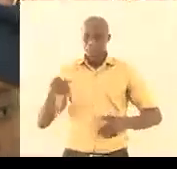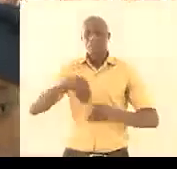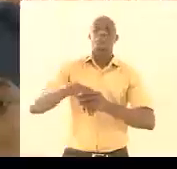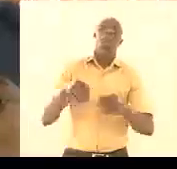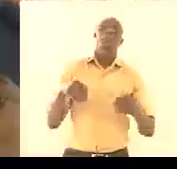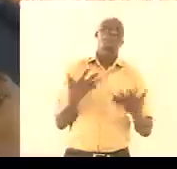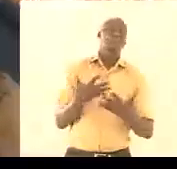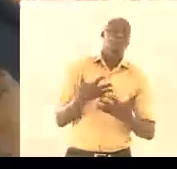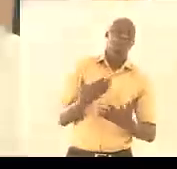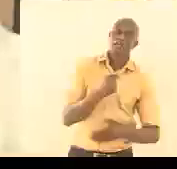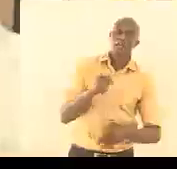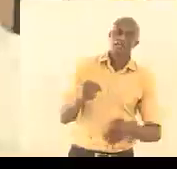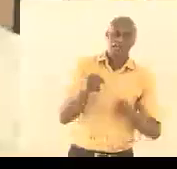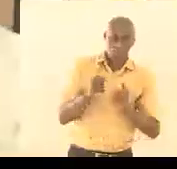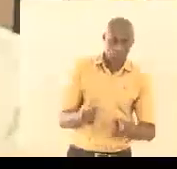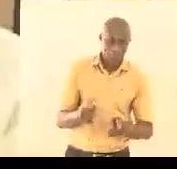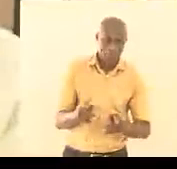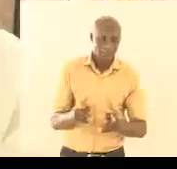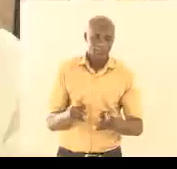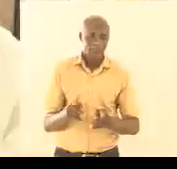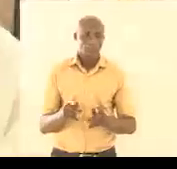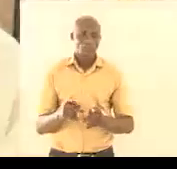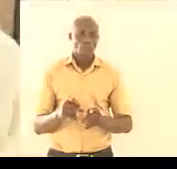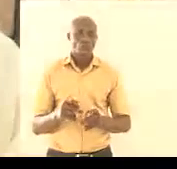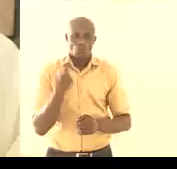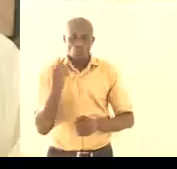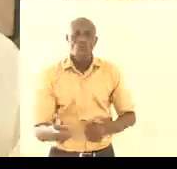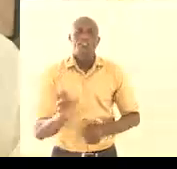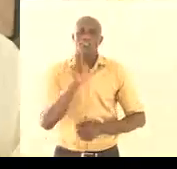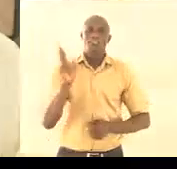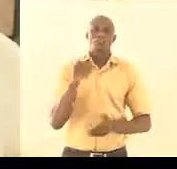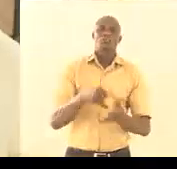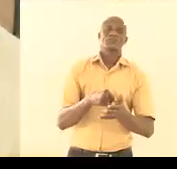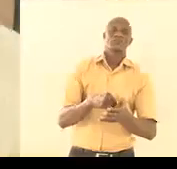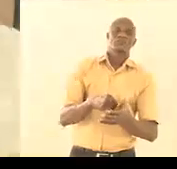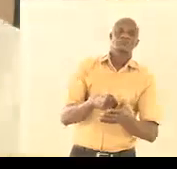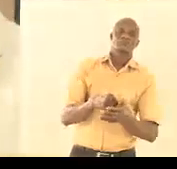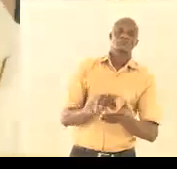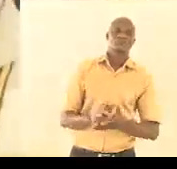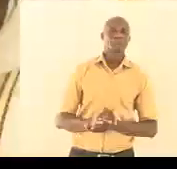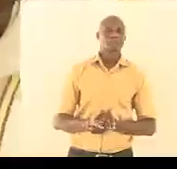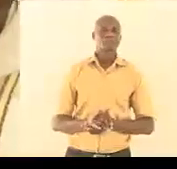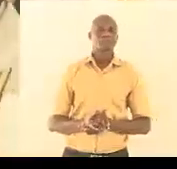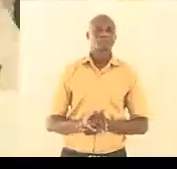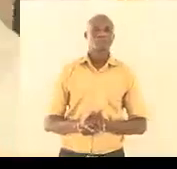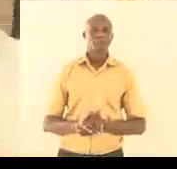fear, and the person actually only capitalized on the fear.